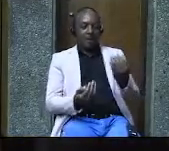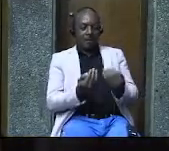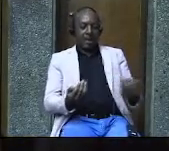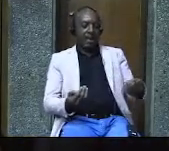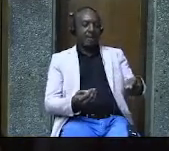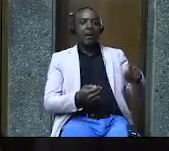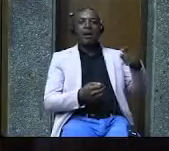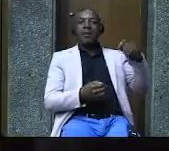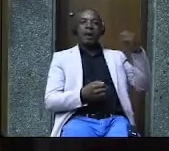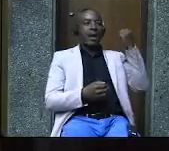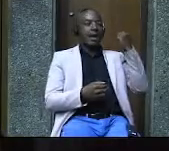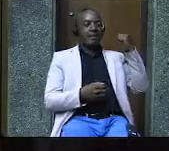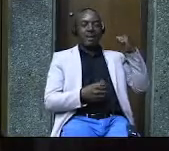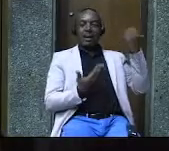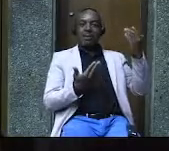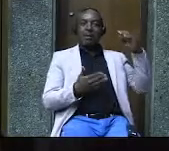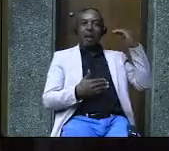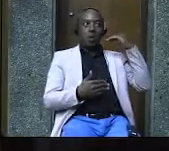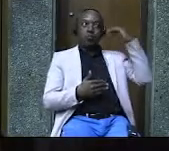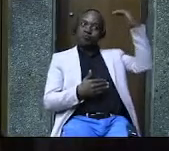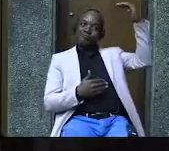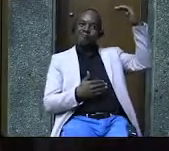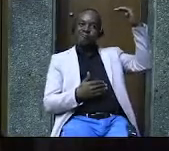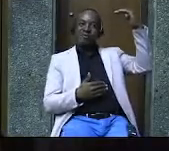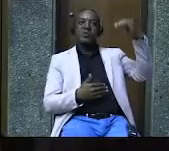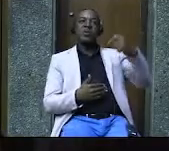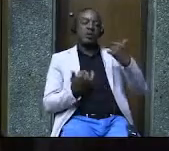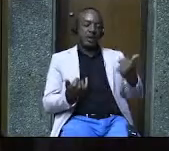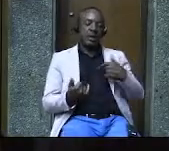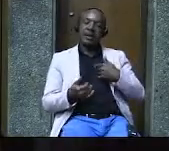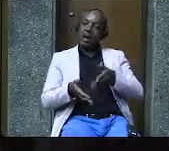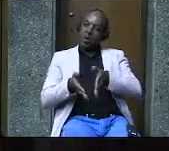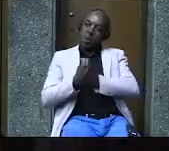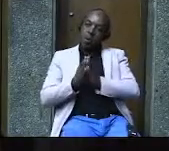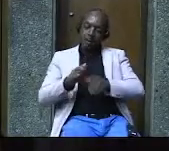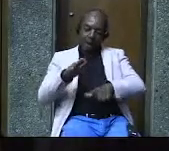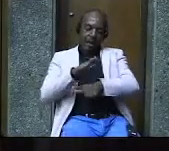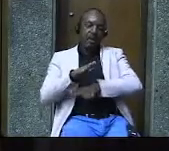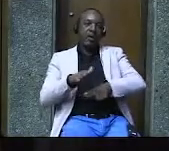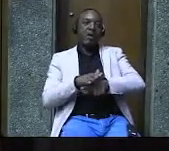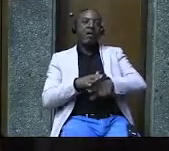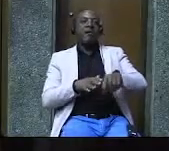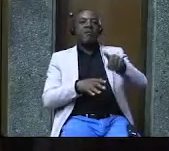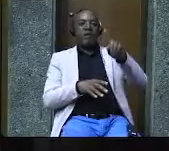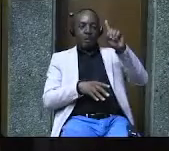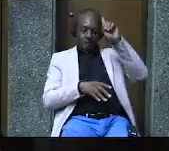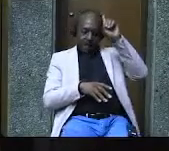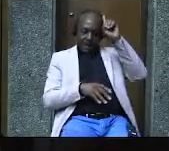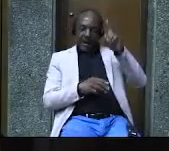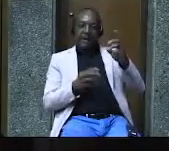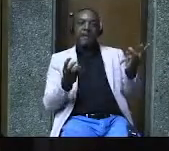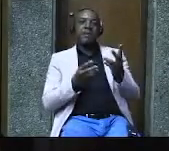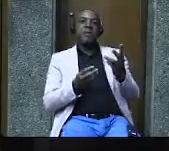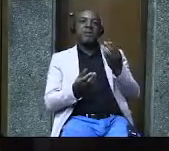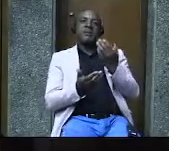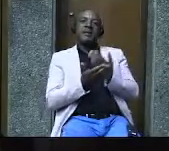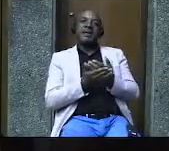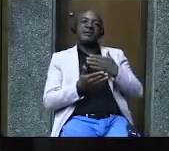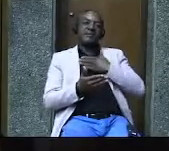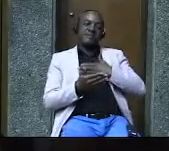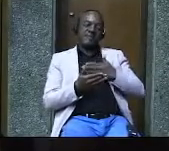ikhaya asinalo sizicelela umhlaba obeka abantu abantsundu ukuthi bakwazi ukuhlala bakhululeke babe